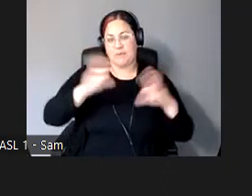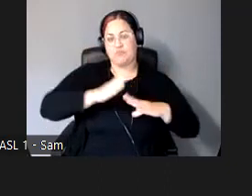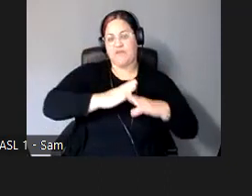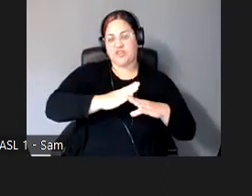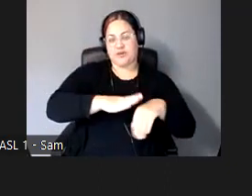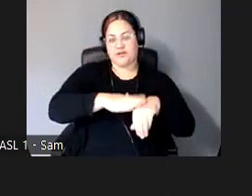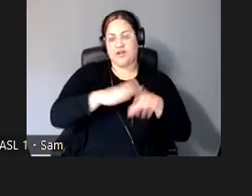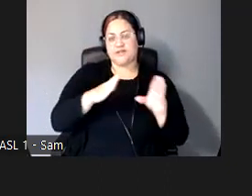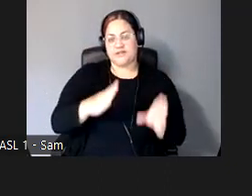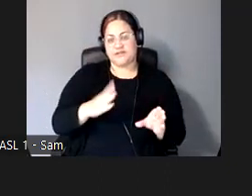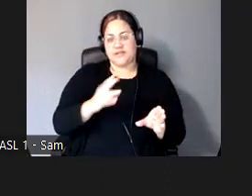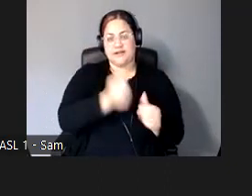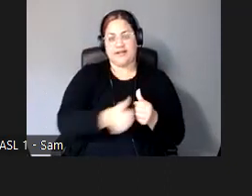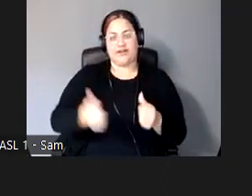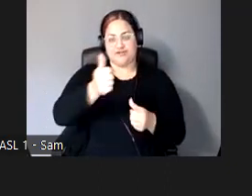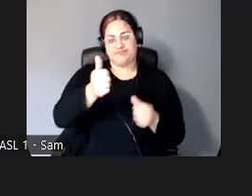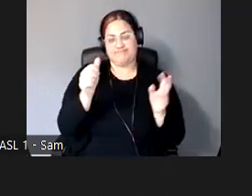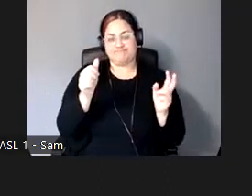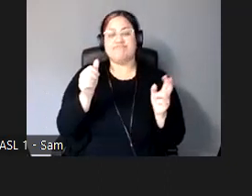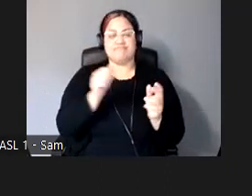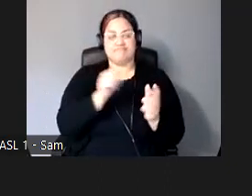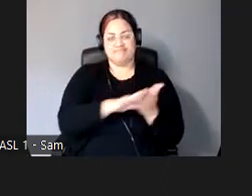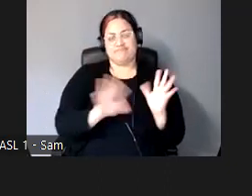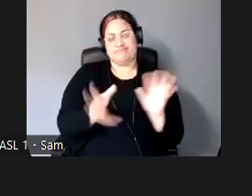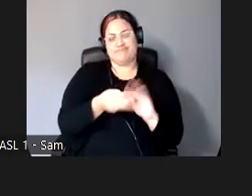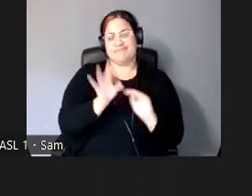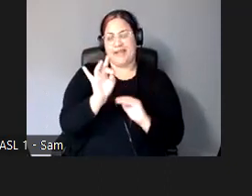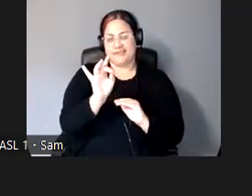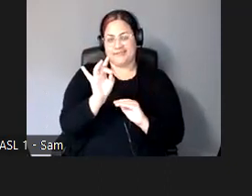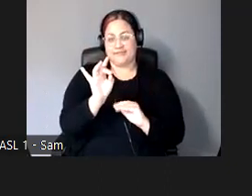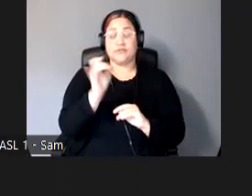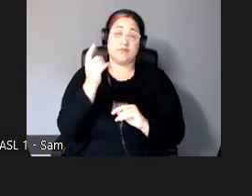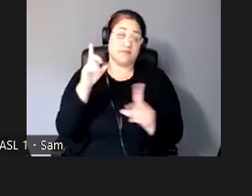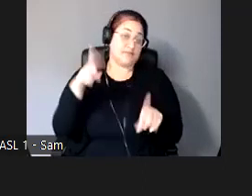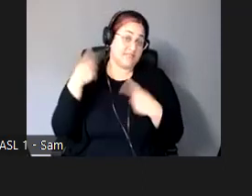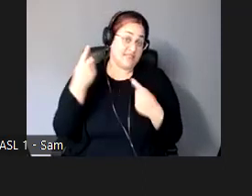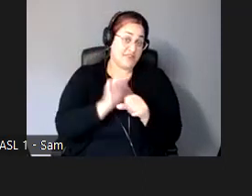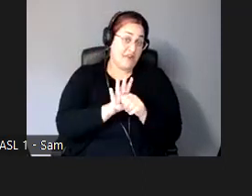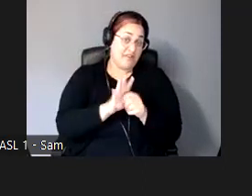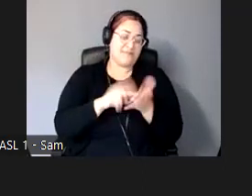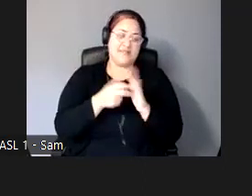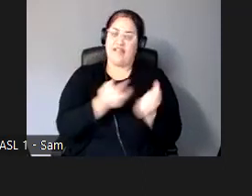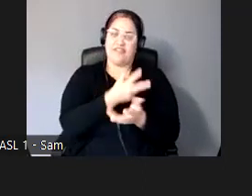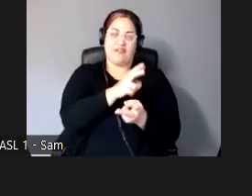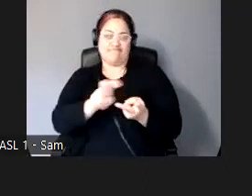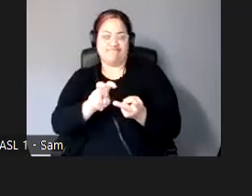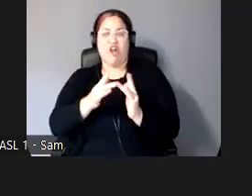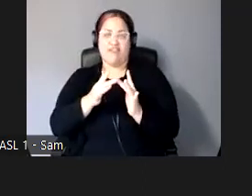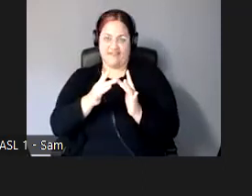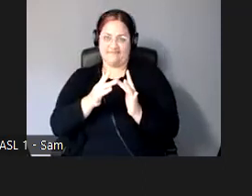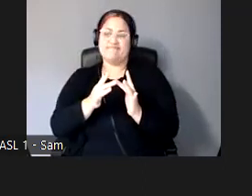working with a virtual service model delivery because of COVID. So we are doing many